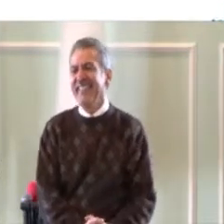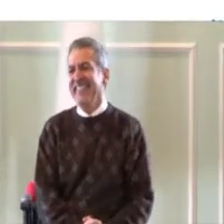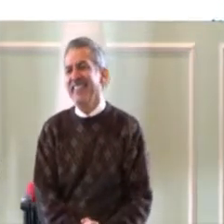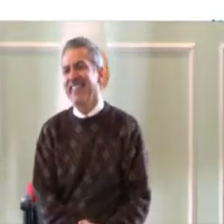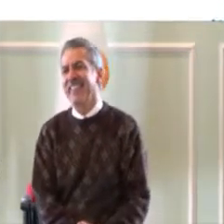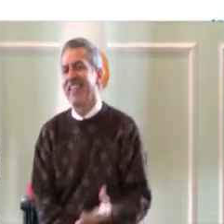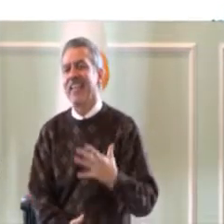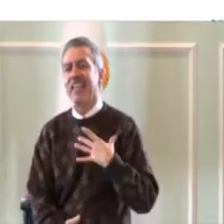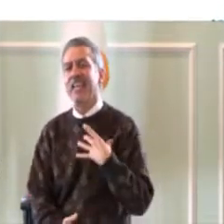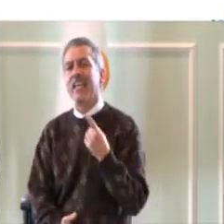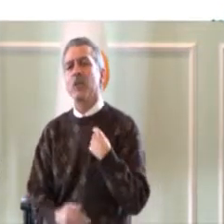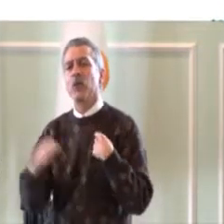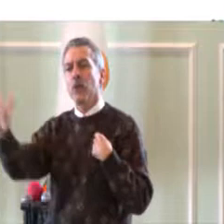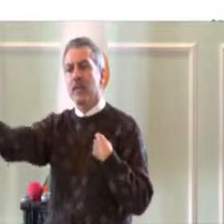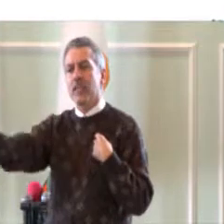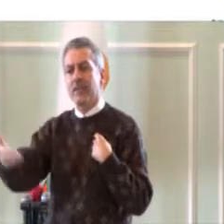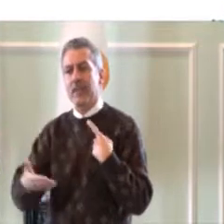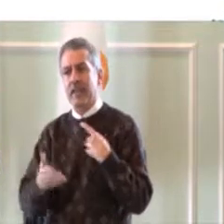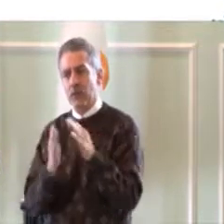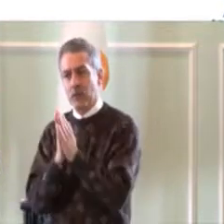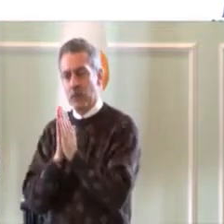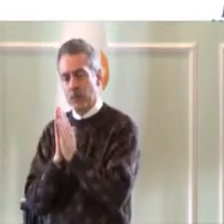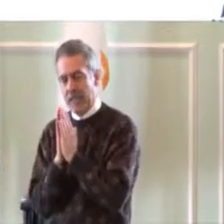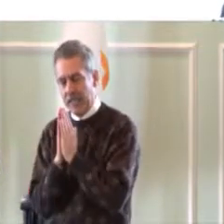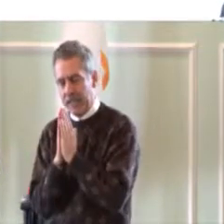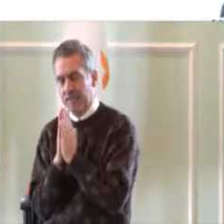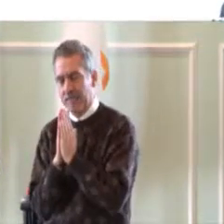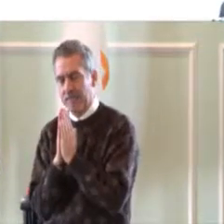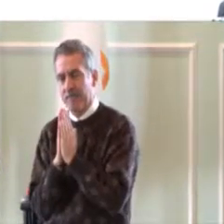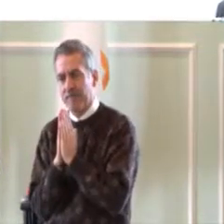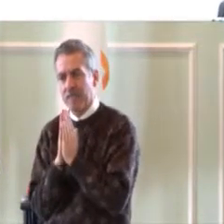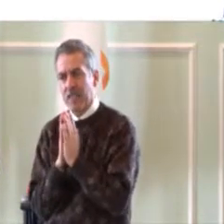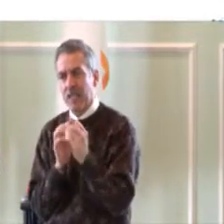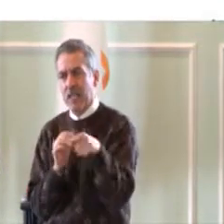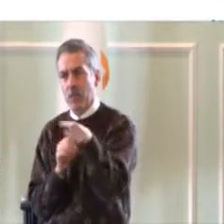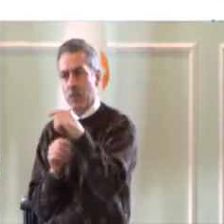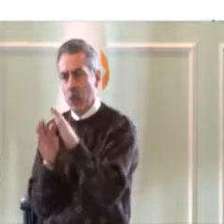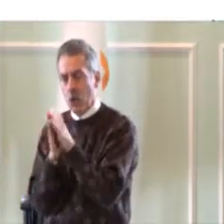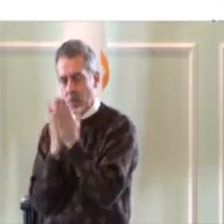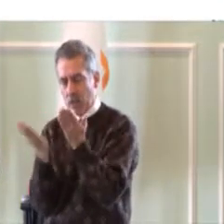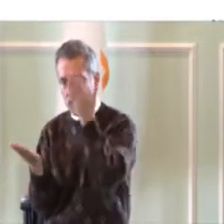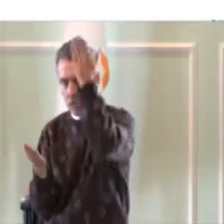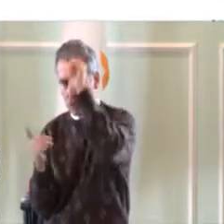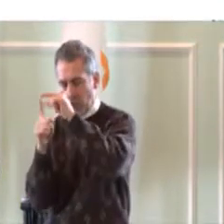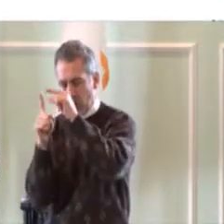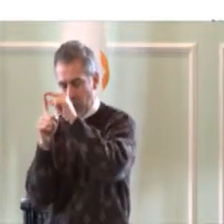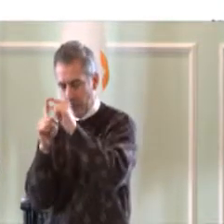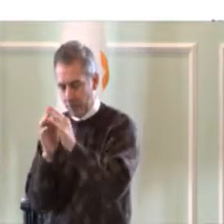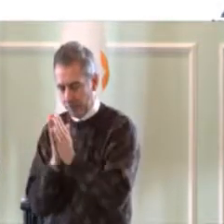I'd like to invite you now to pray as we open God's Word.